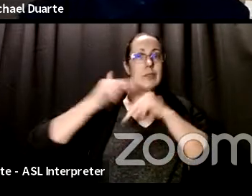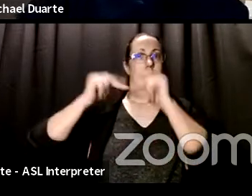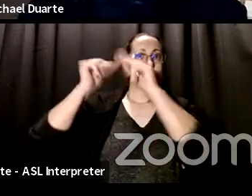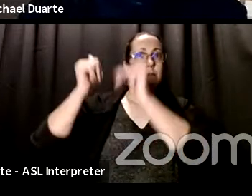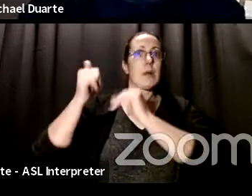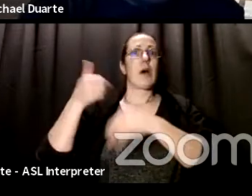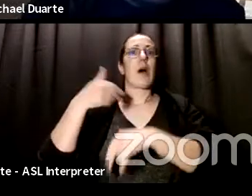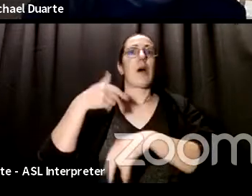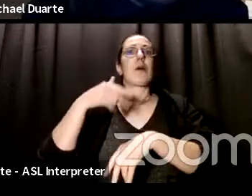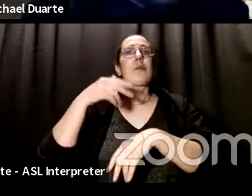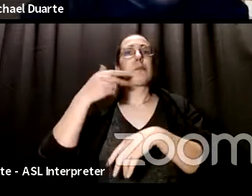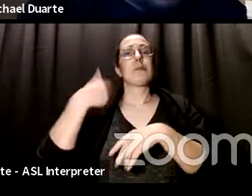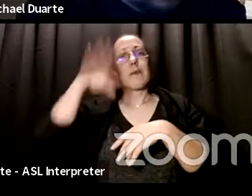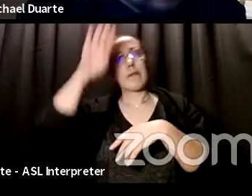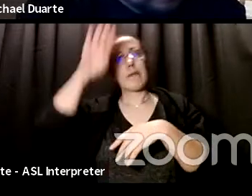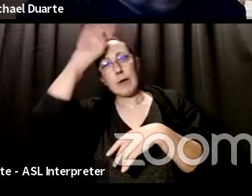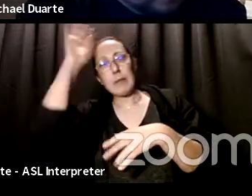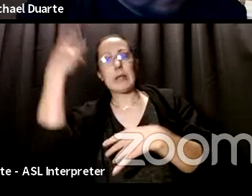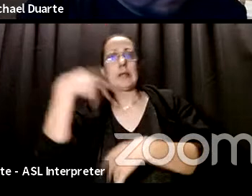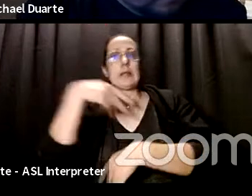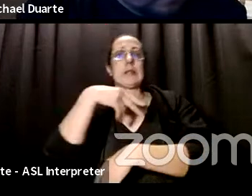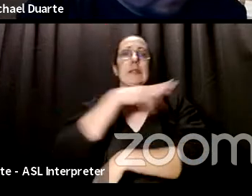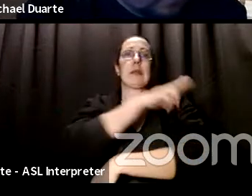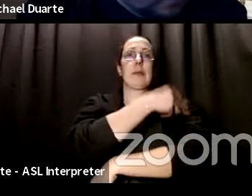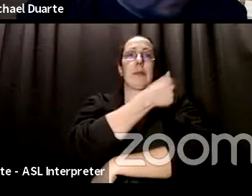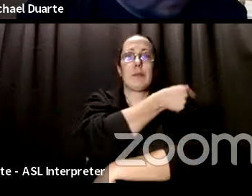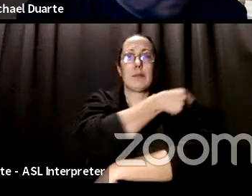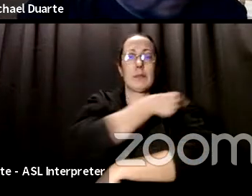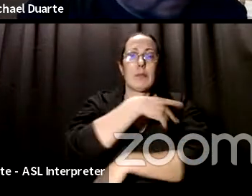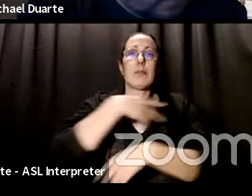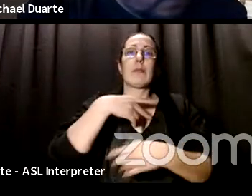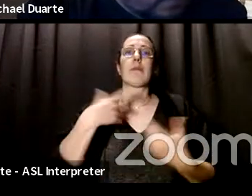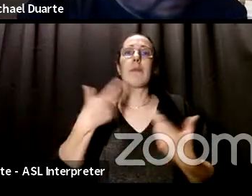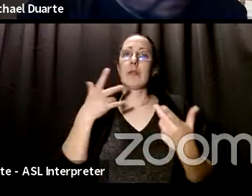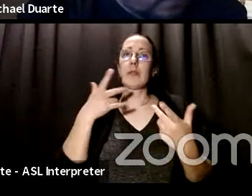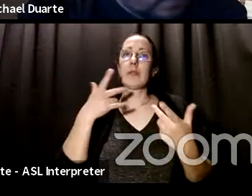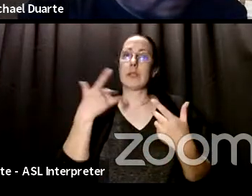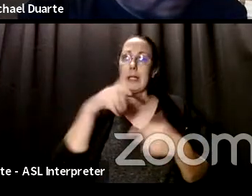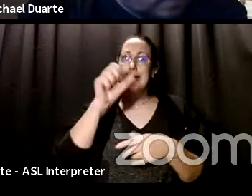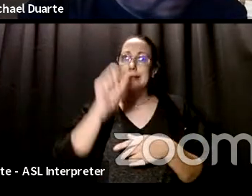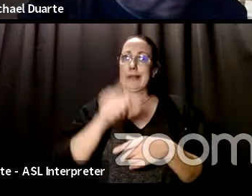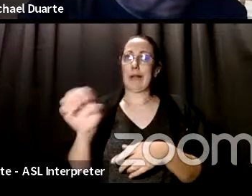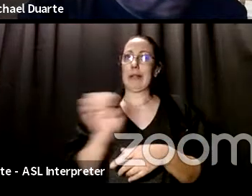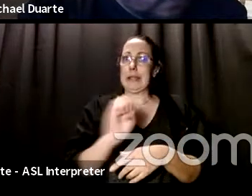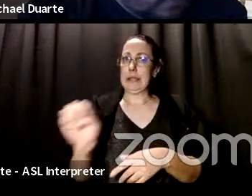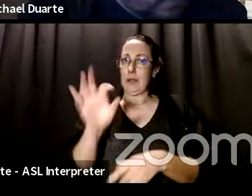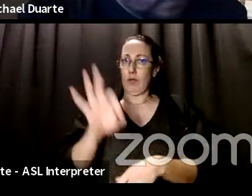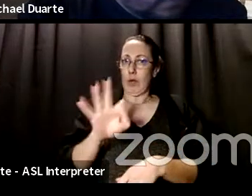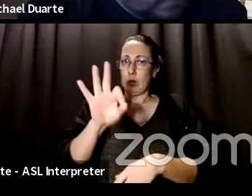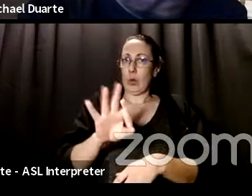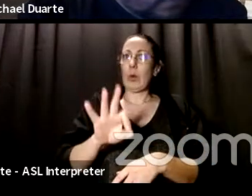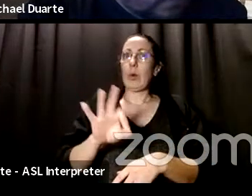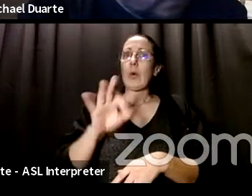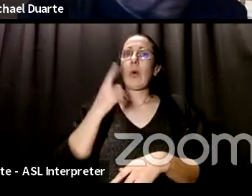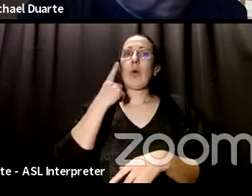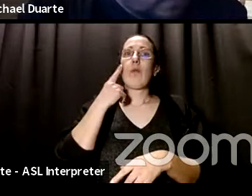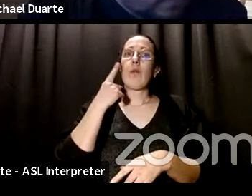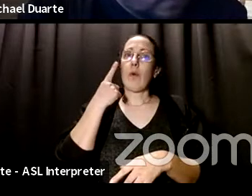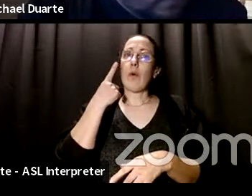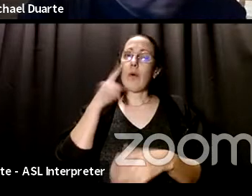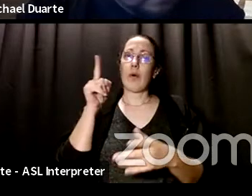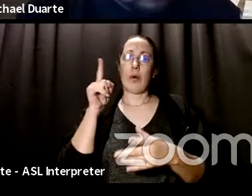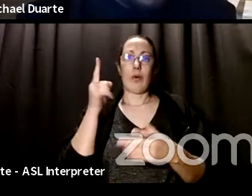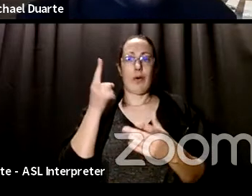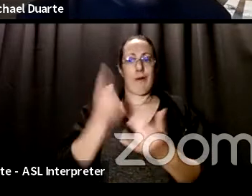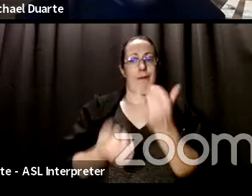paramedics college campus in Southeast Fresno. So we're all trying to work out the best location for a new fire